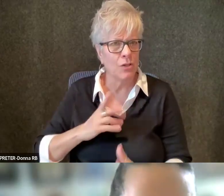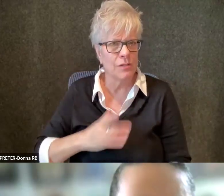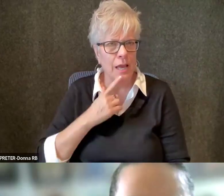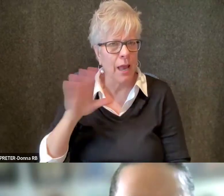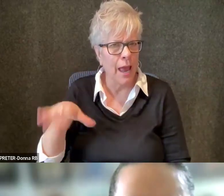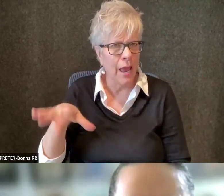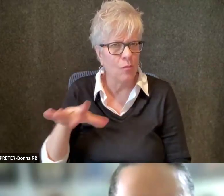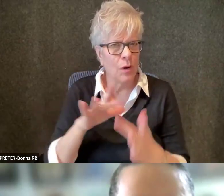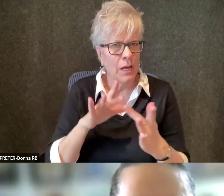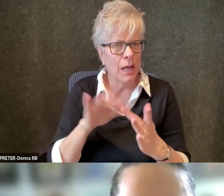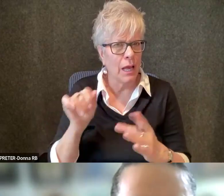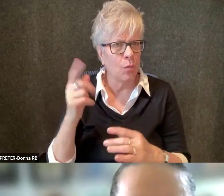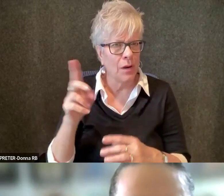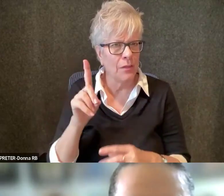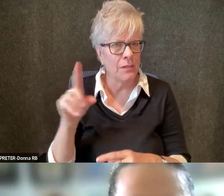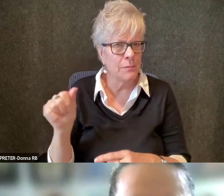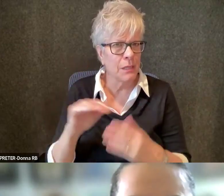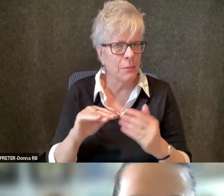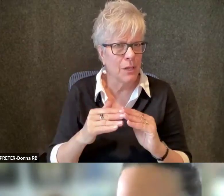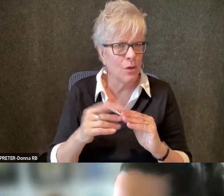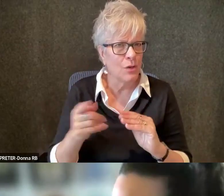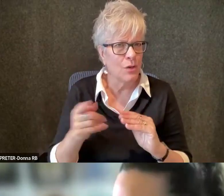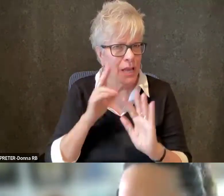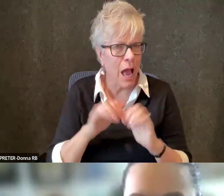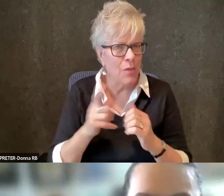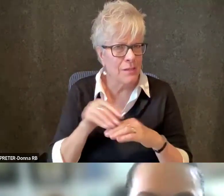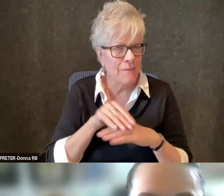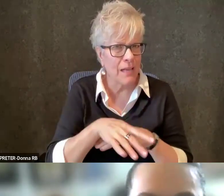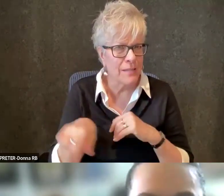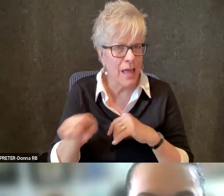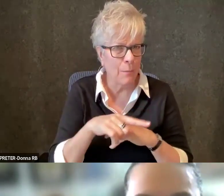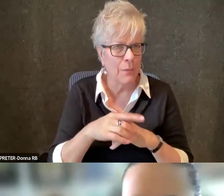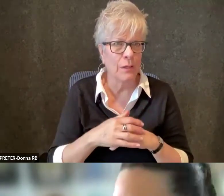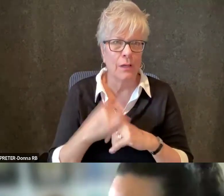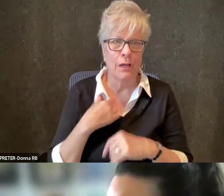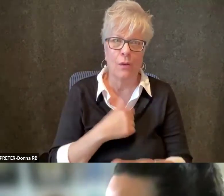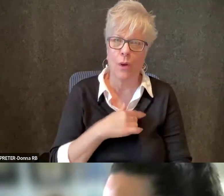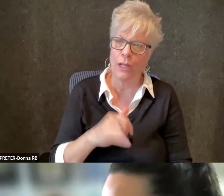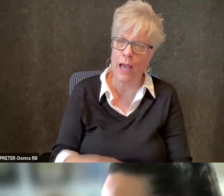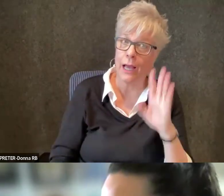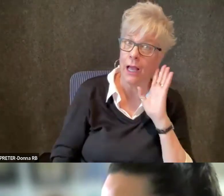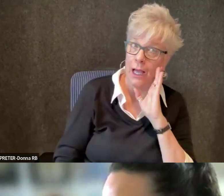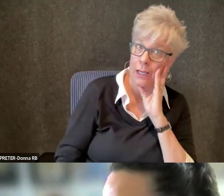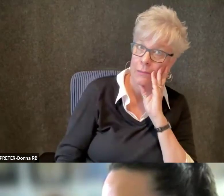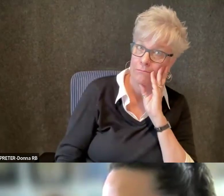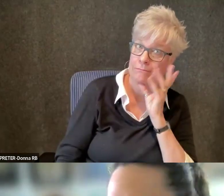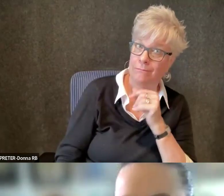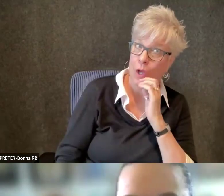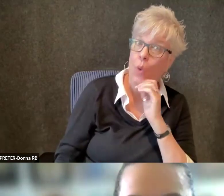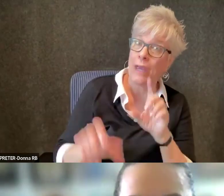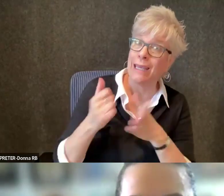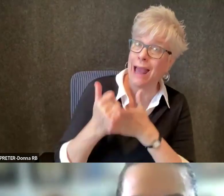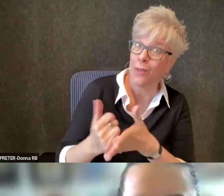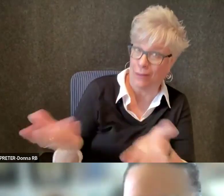have we contacted anybody in the disability community to see how this affects them?" And we were like, well, we can help with